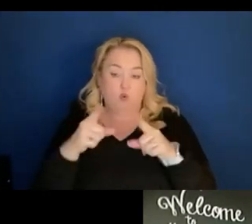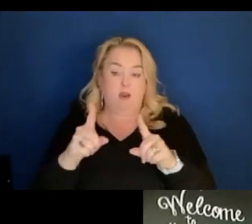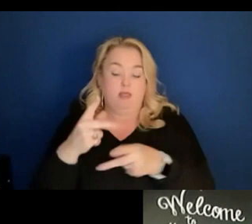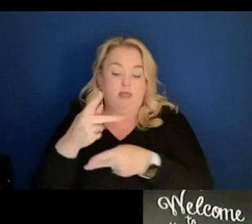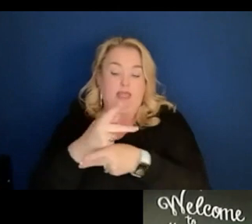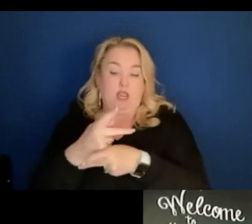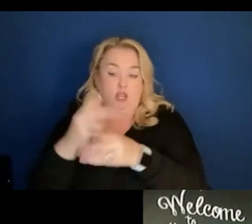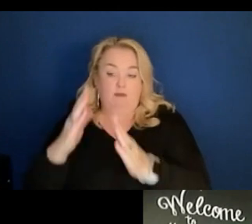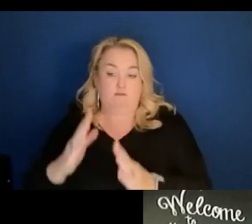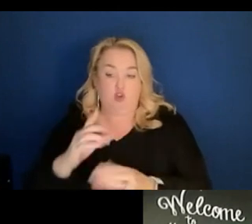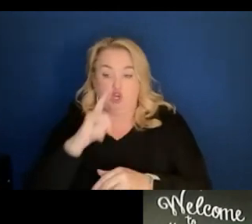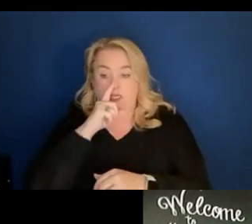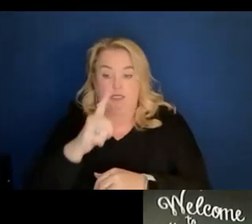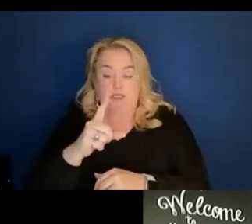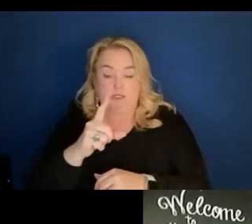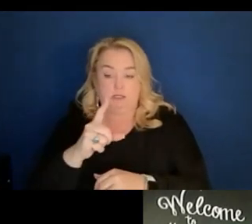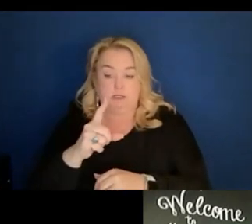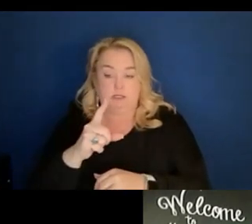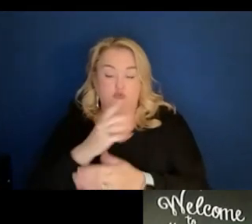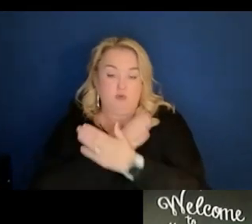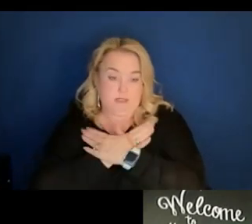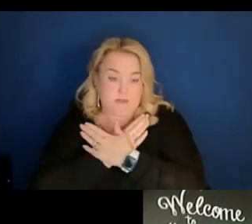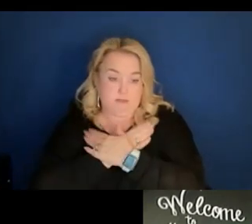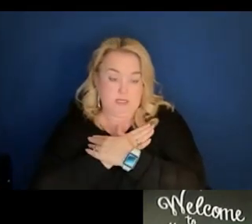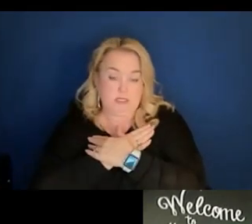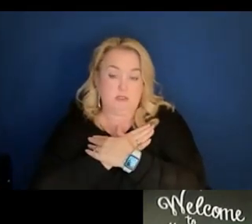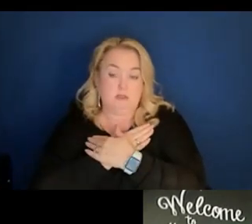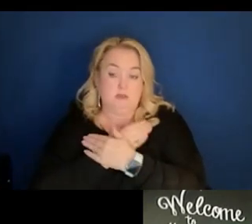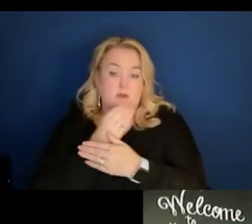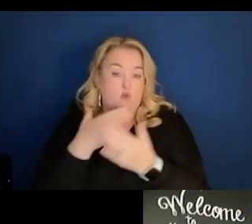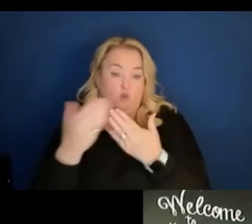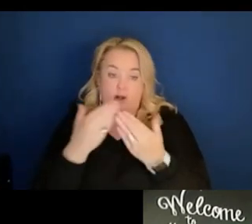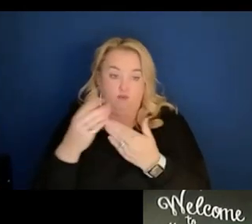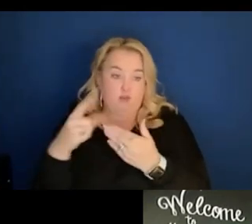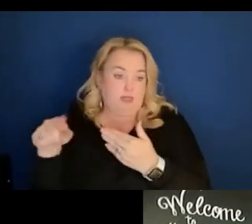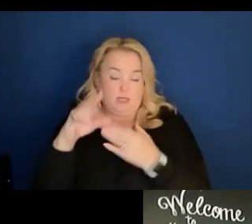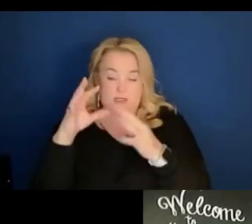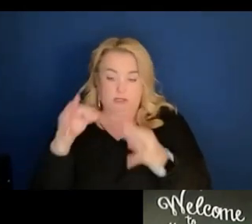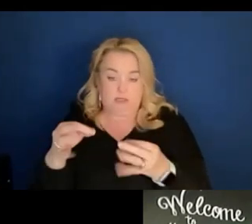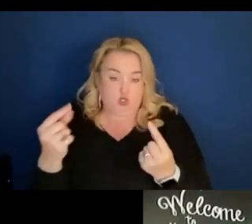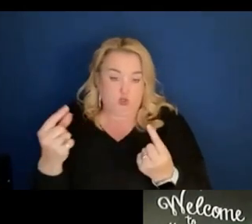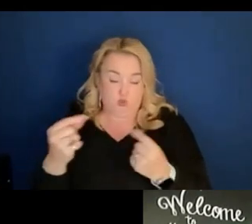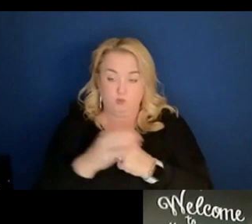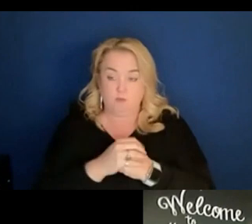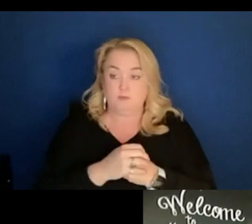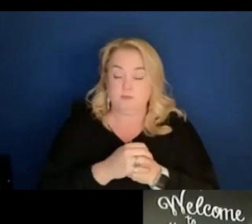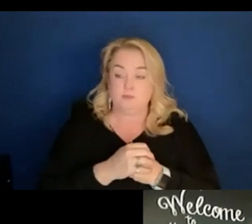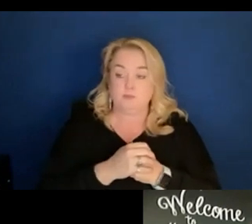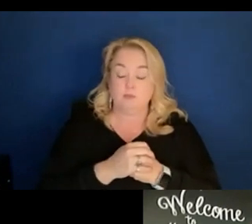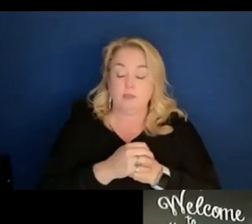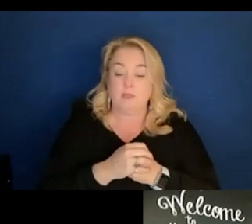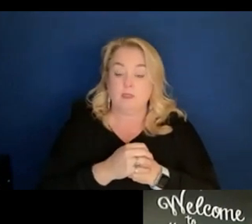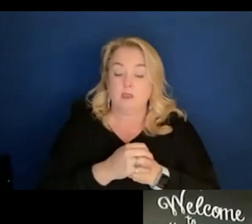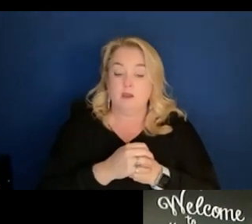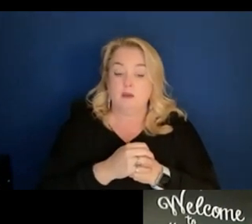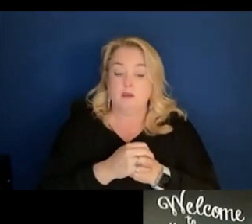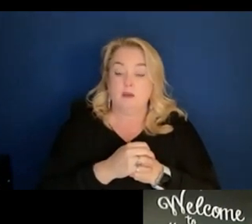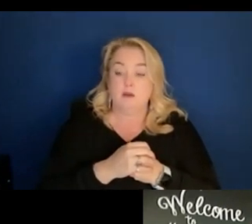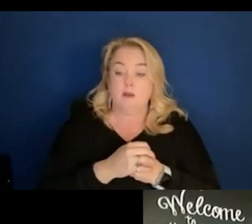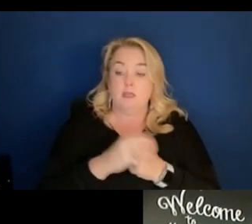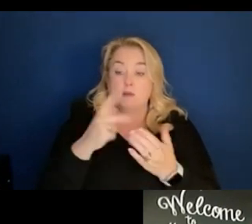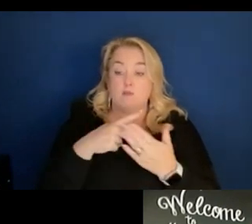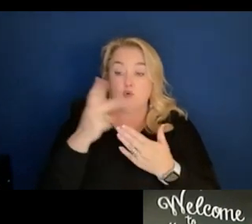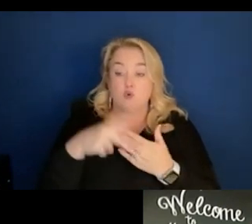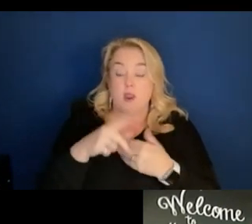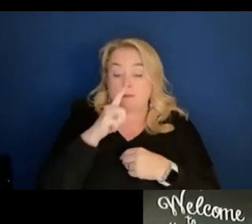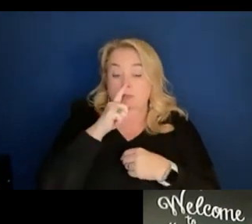is taking respite in whatever form that's best for them. Our